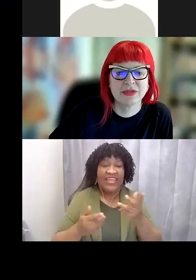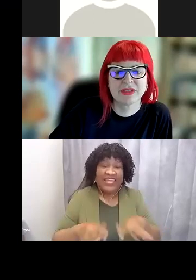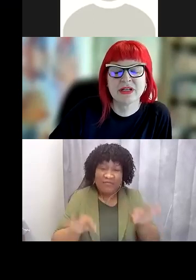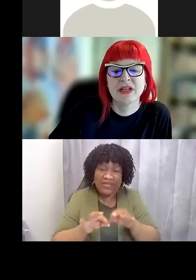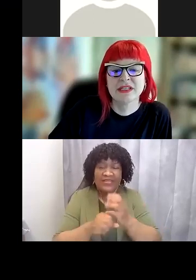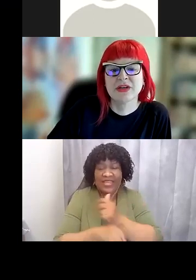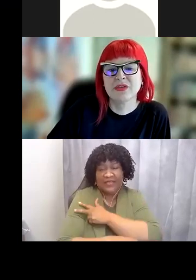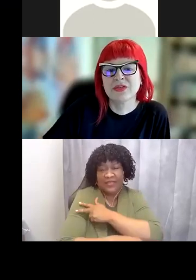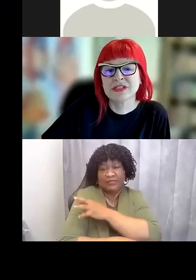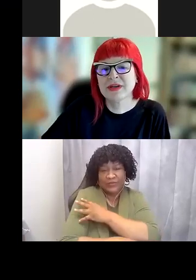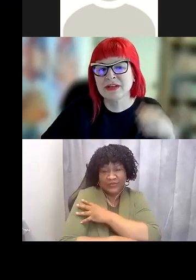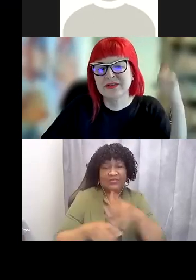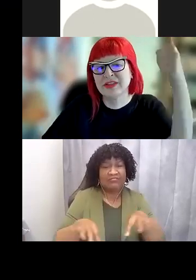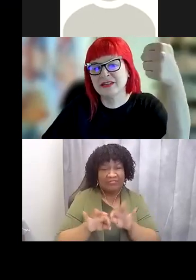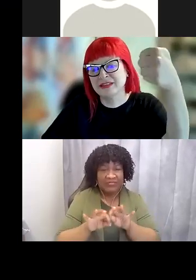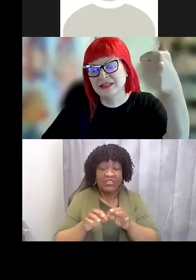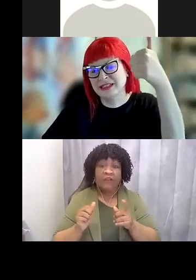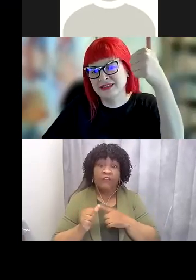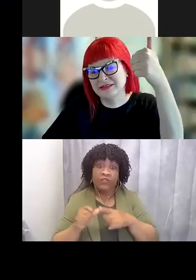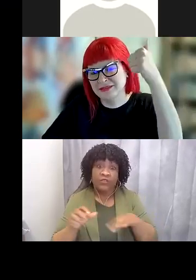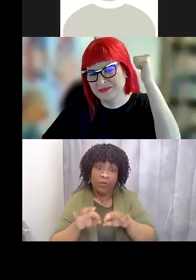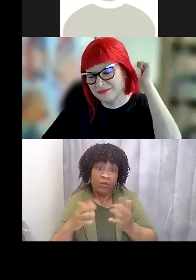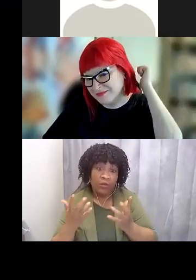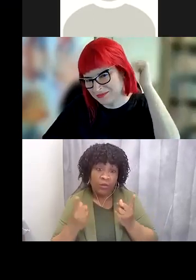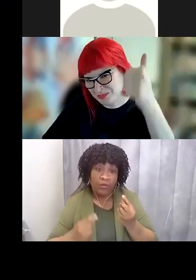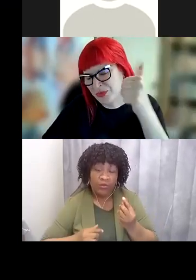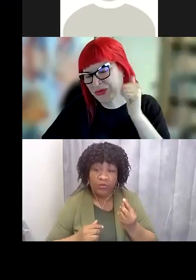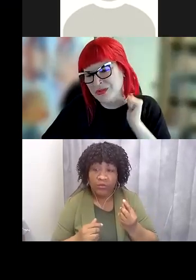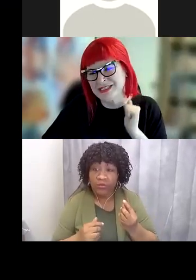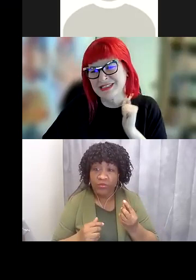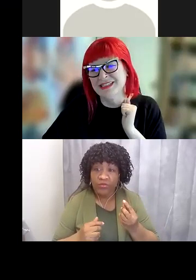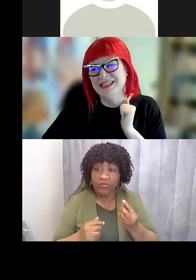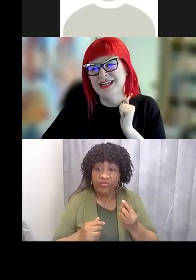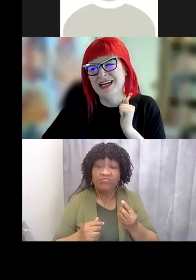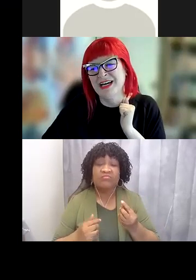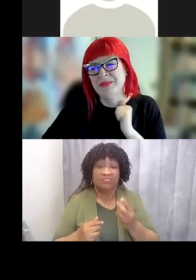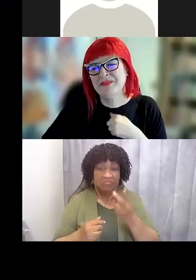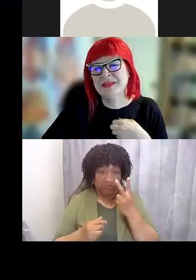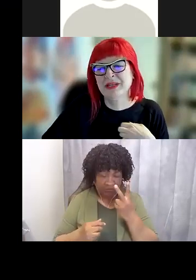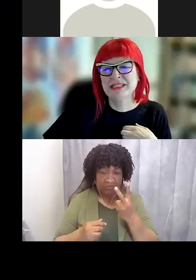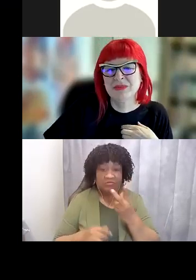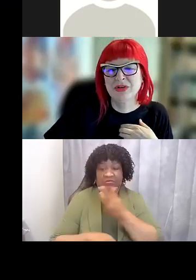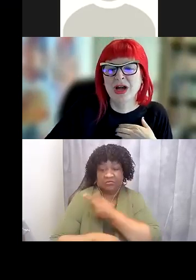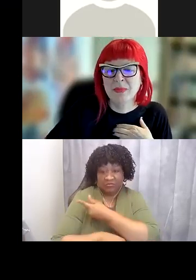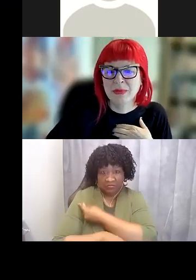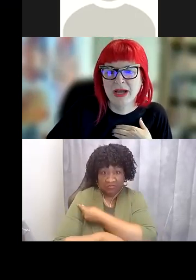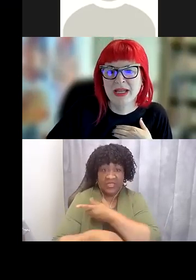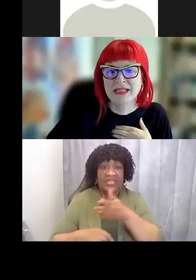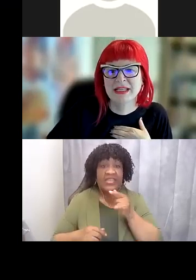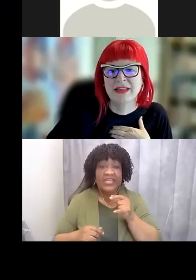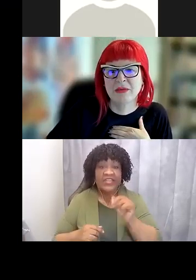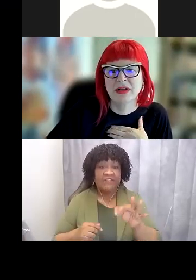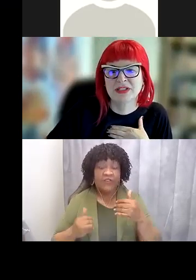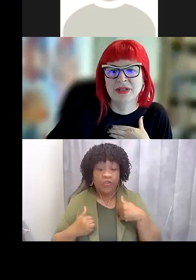get the booster. So first imperative thing, both doses. If somebody is